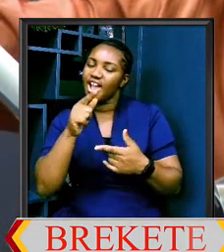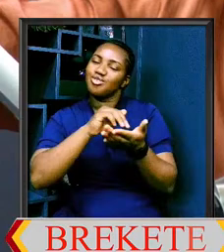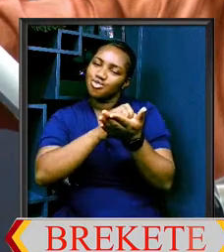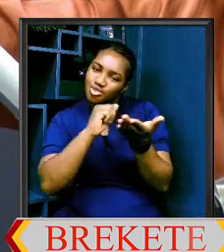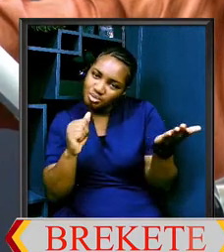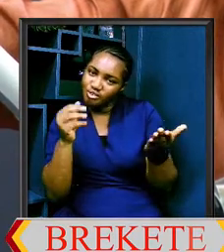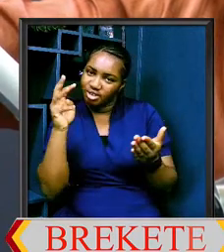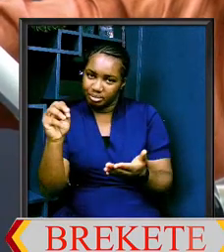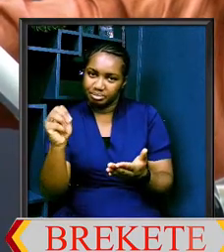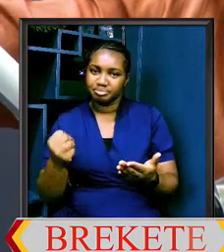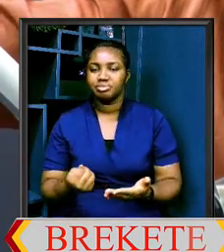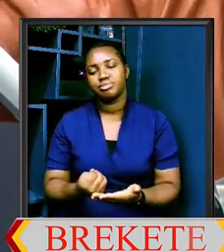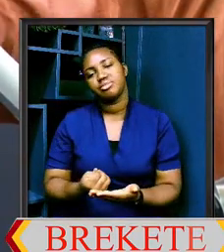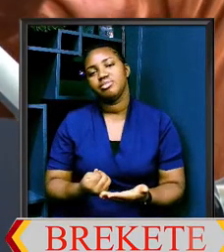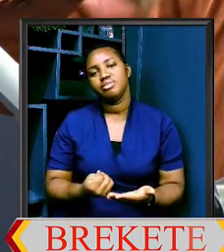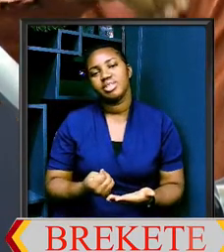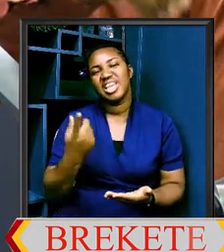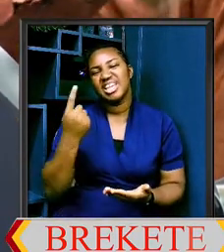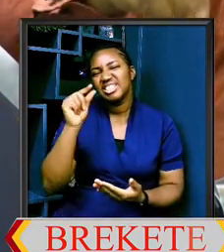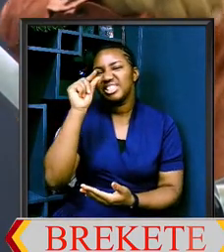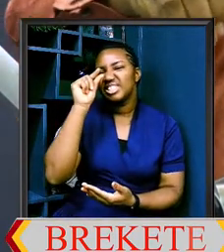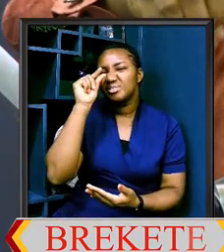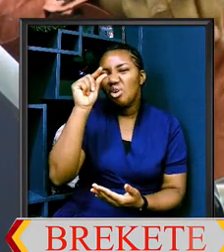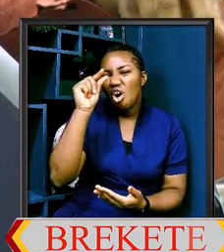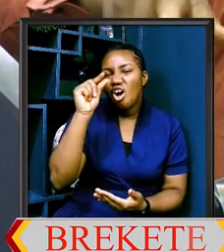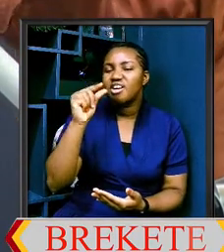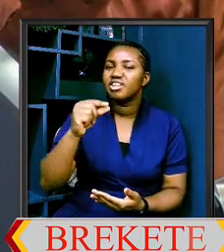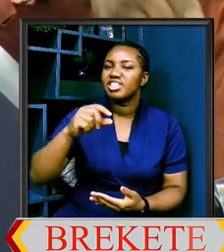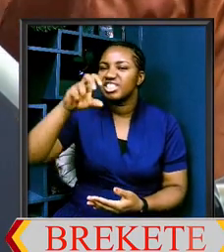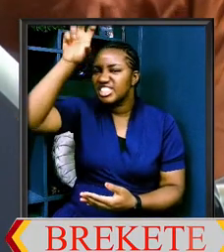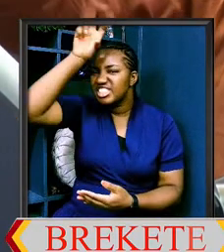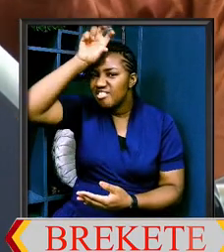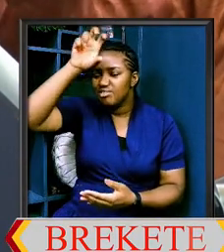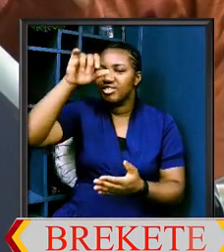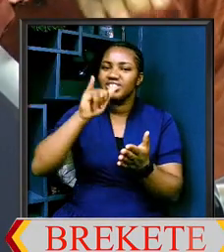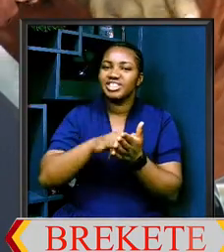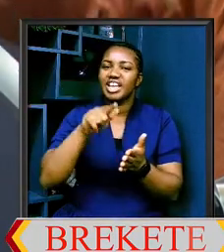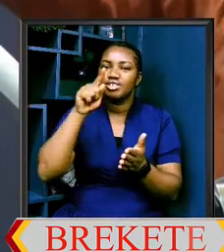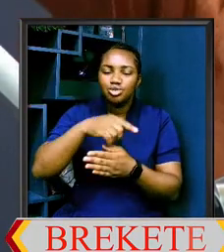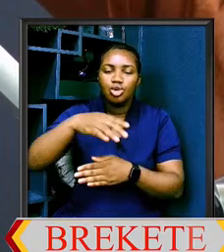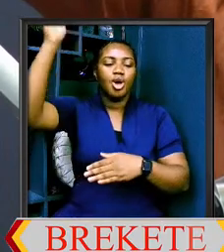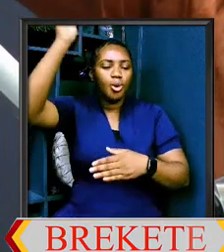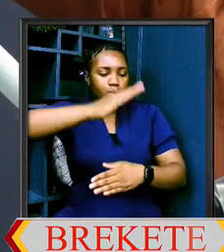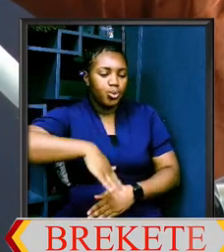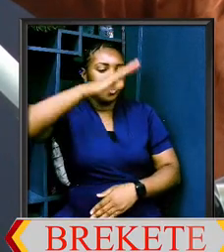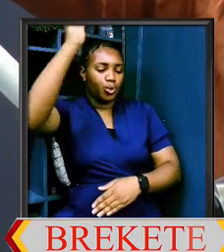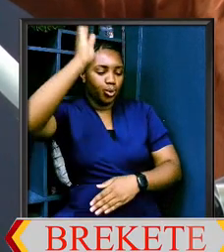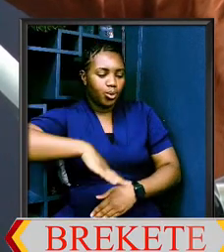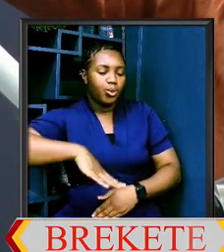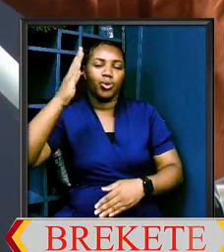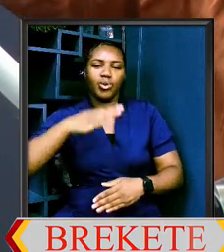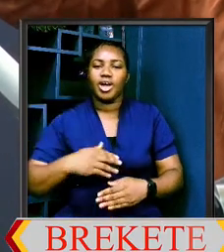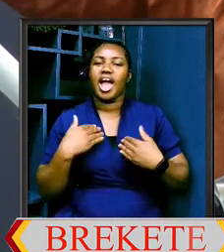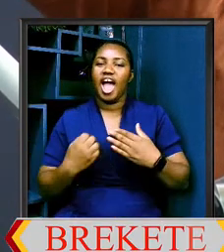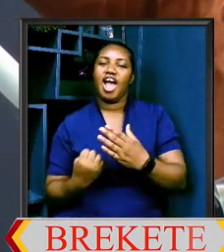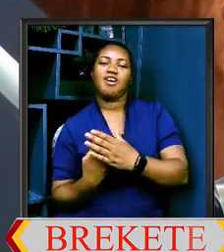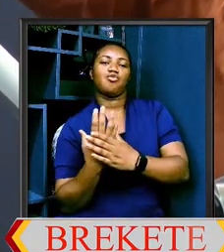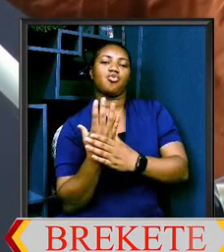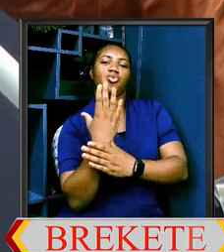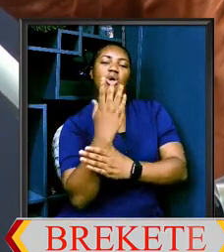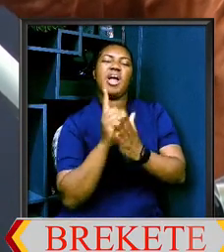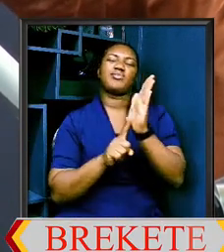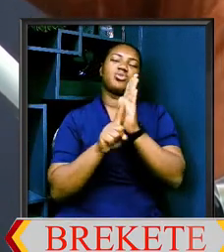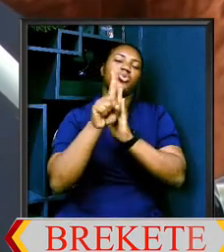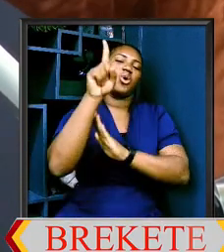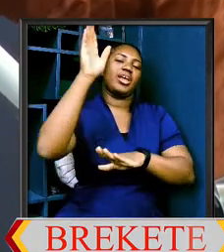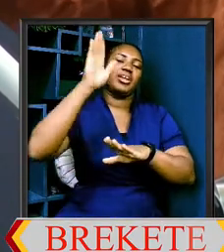them. The small demon where una they blow fan for, don't grow now. You don't tall pass